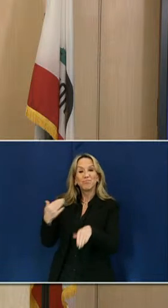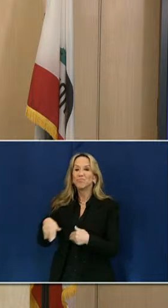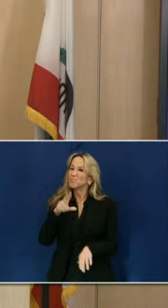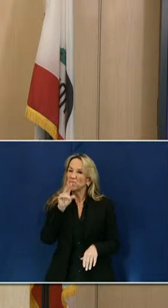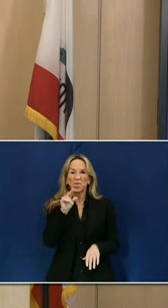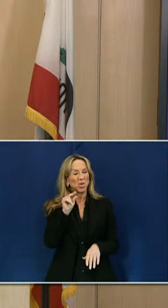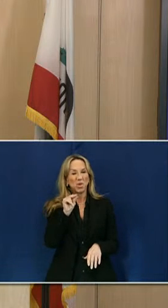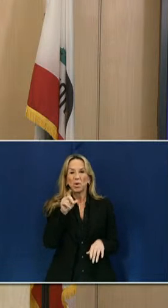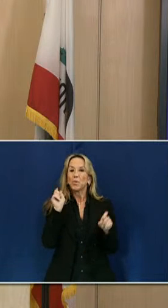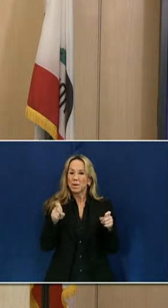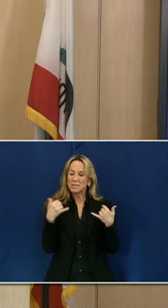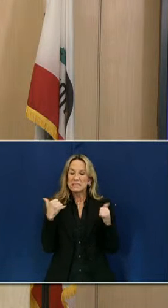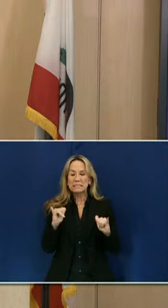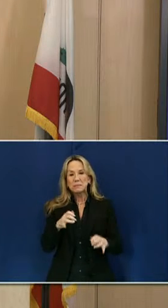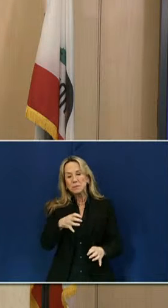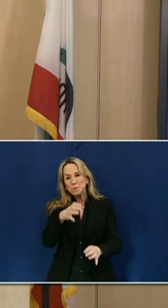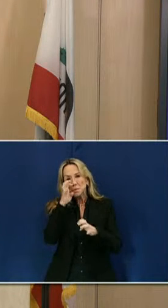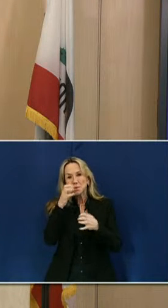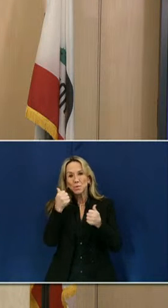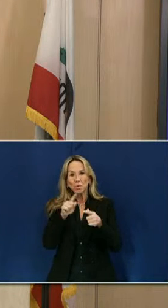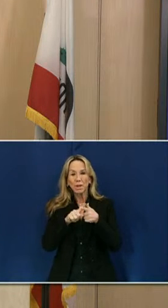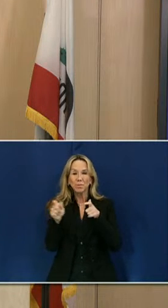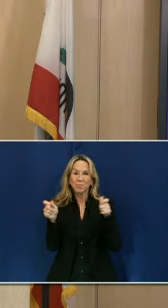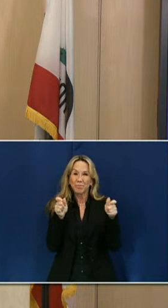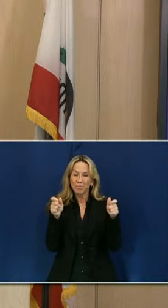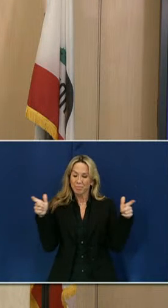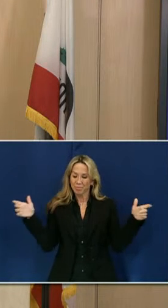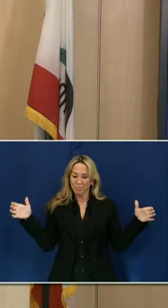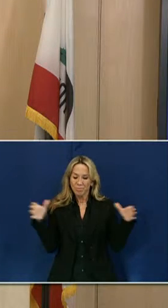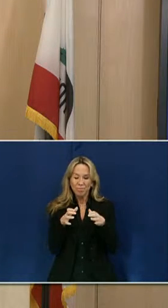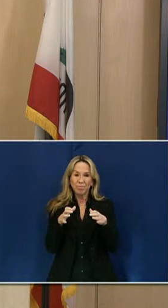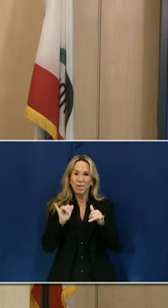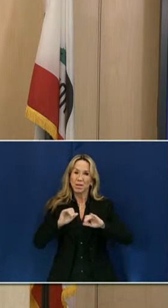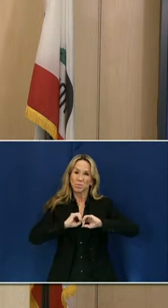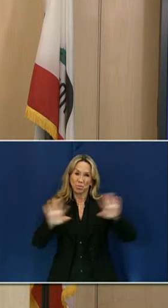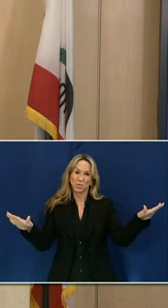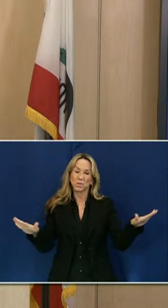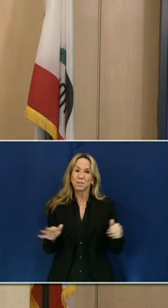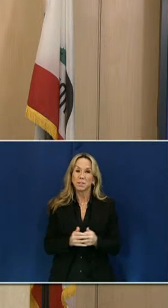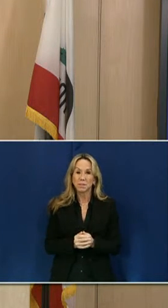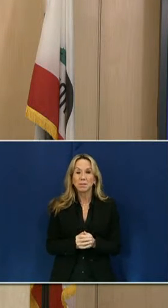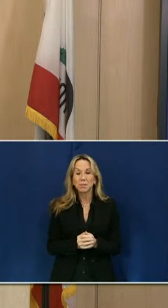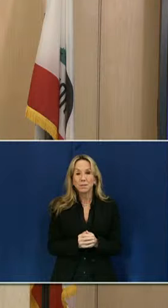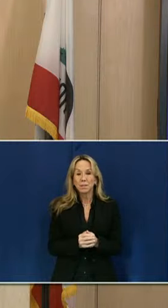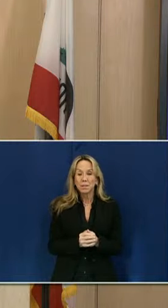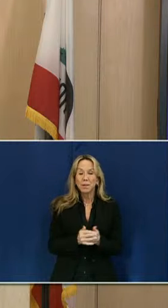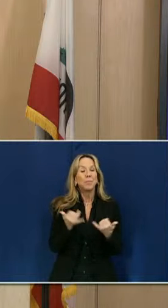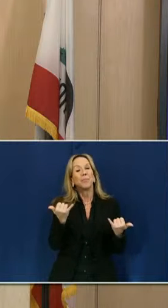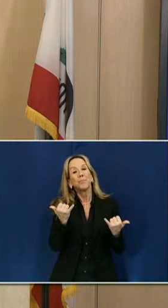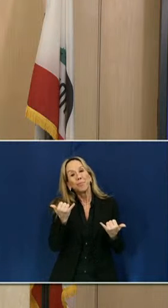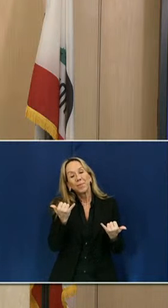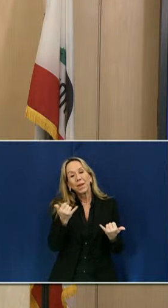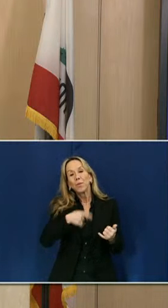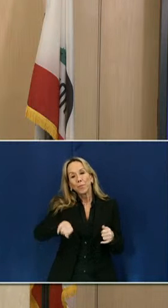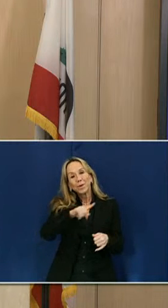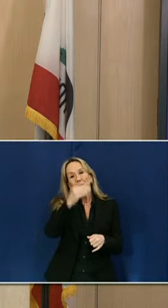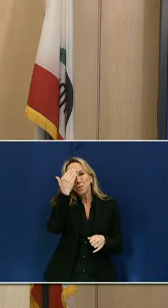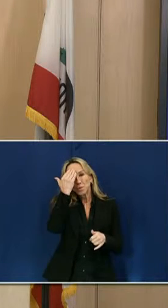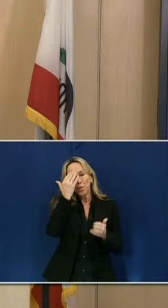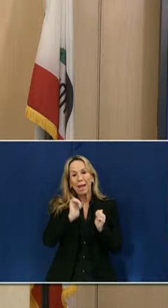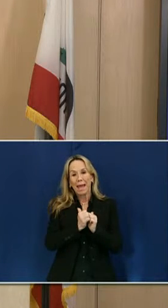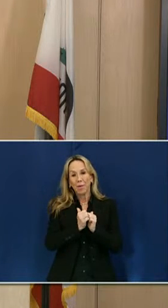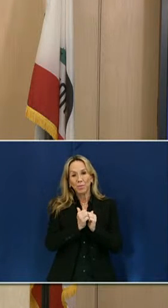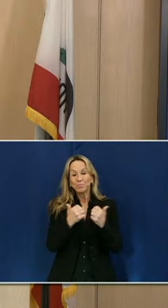of us can do to prevent the spread of this virus. And I think by now we all know what we have to